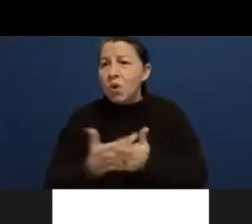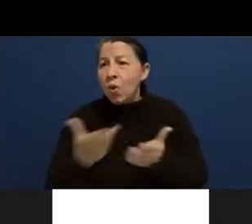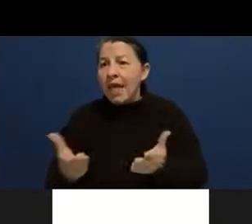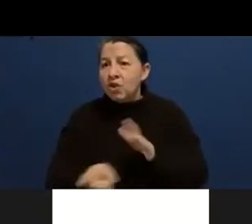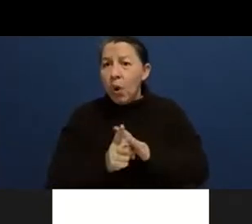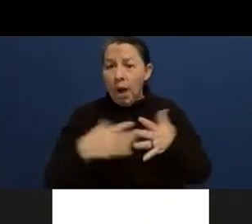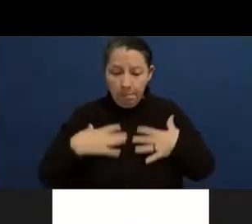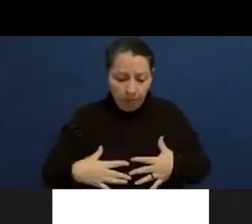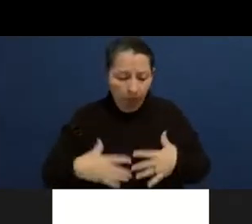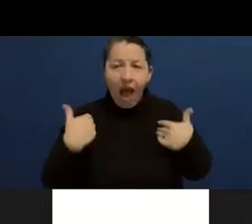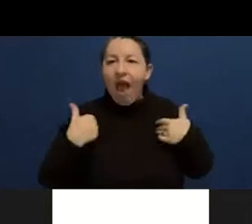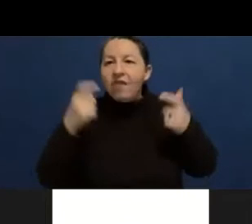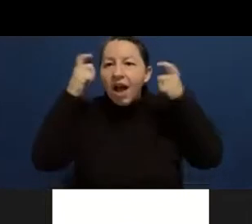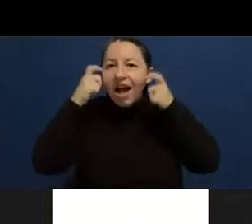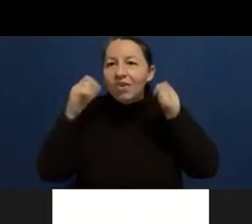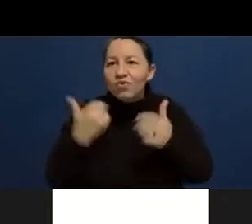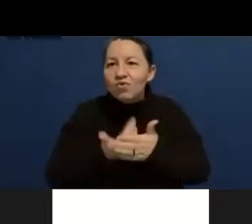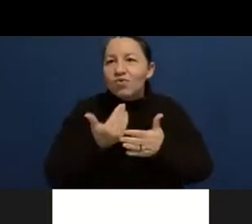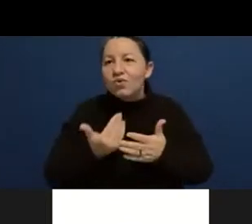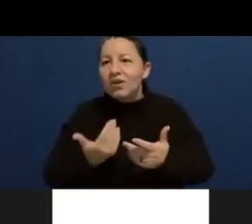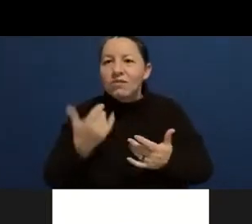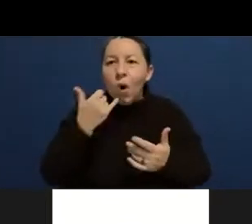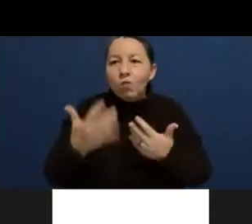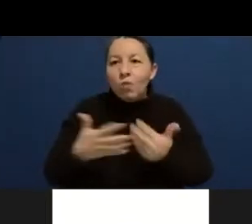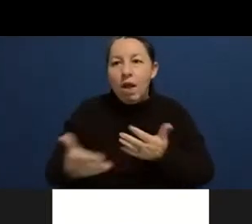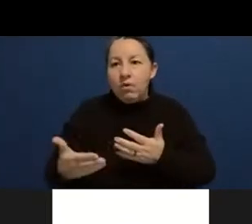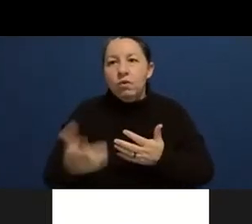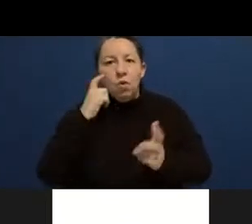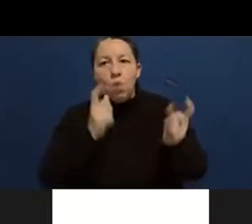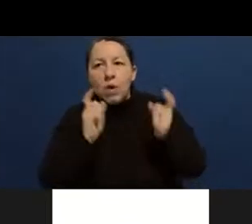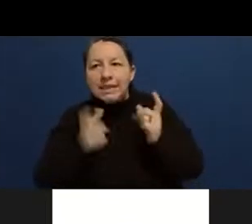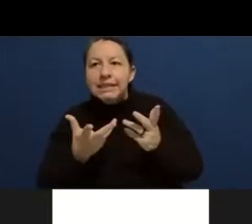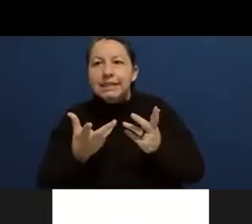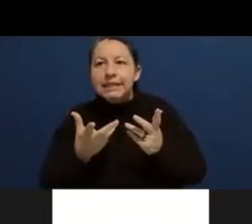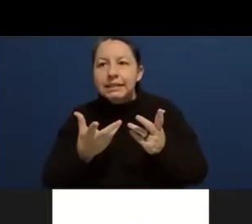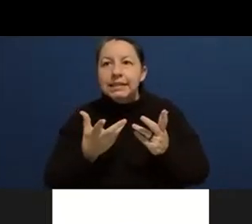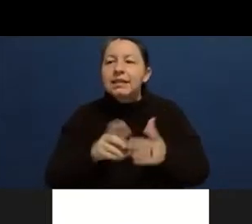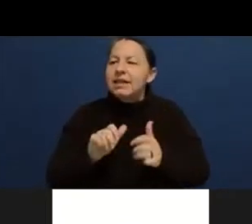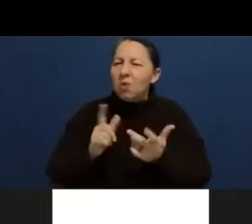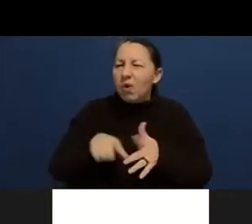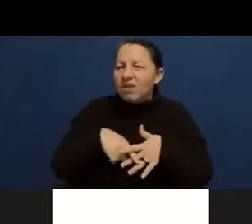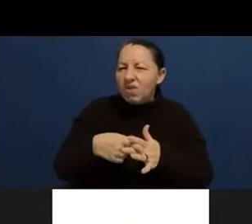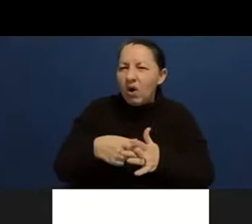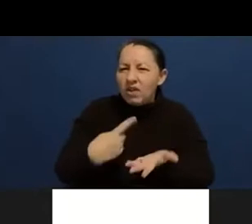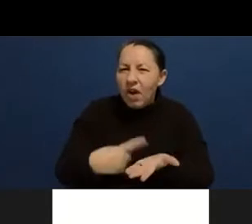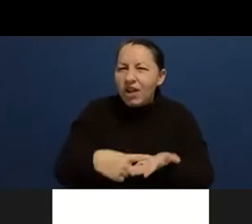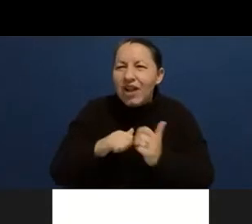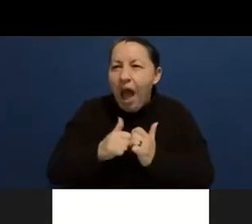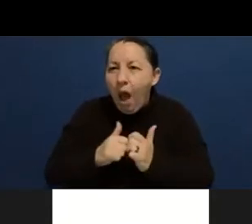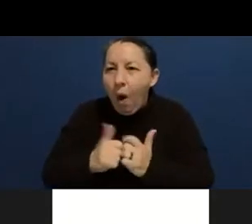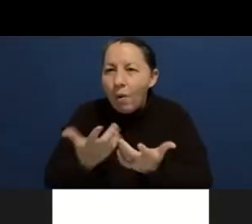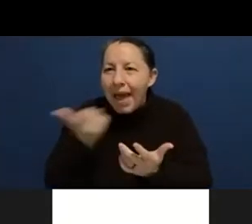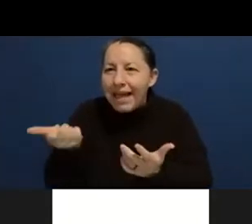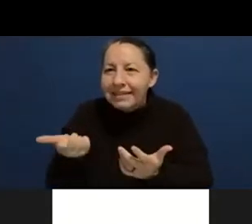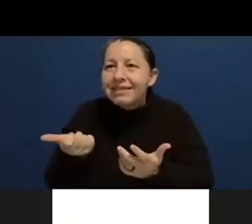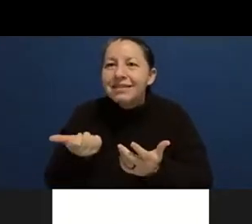Just beginning that conversation and how to start those conversations with your kids. So my kid, thanks to COVID and